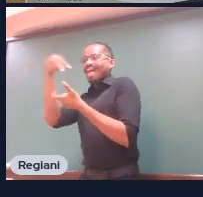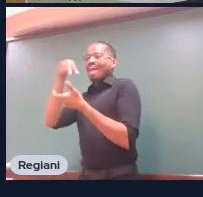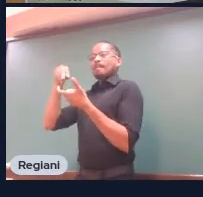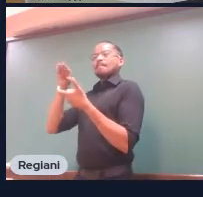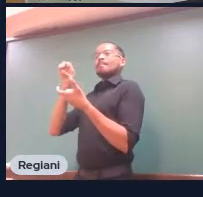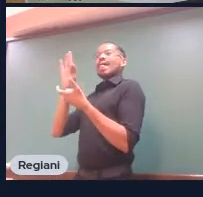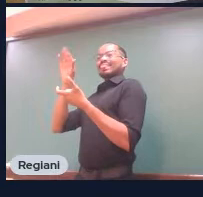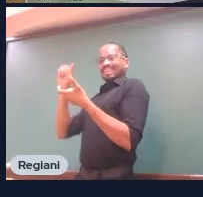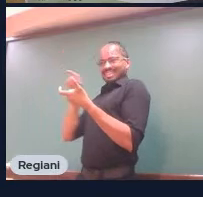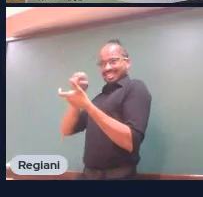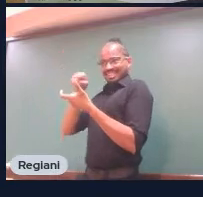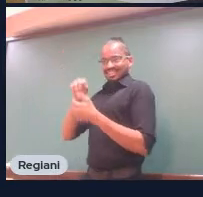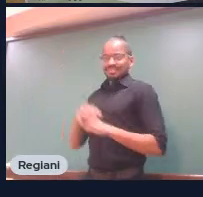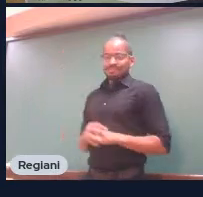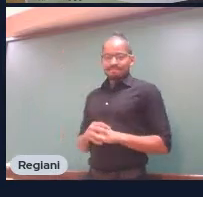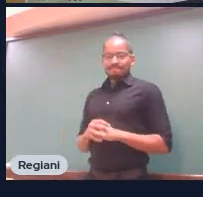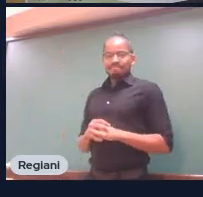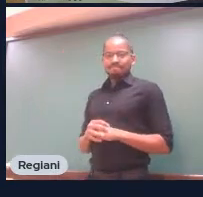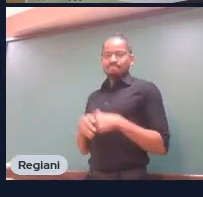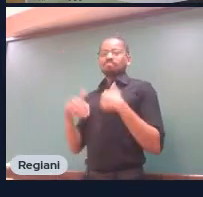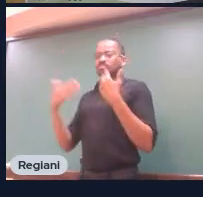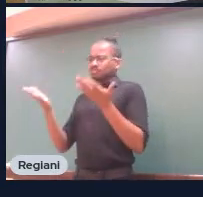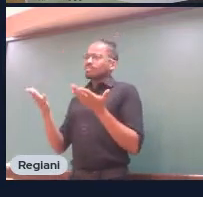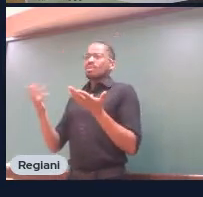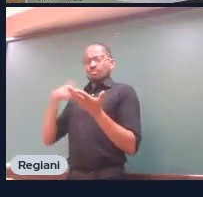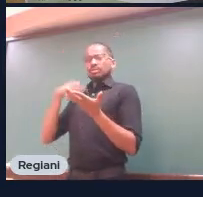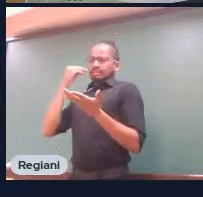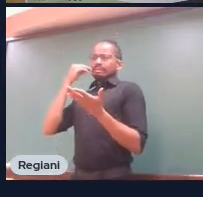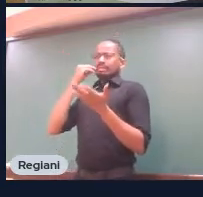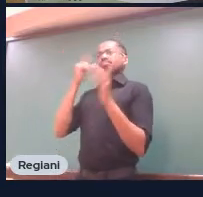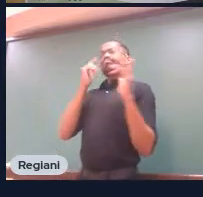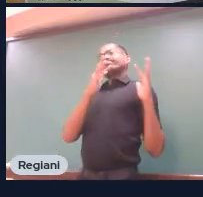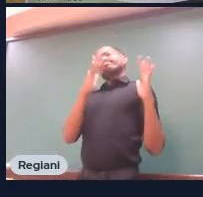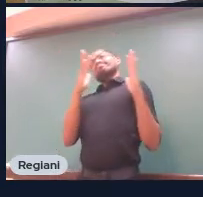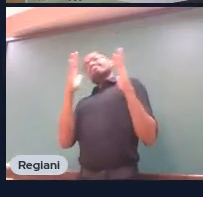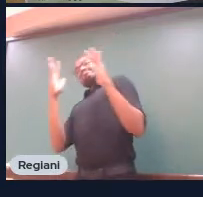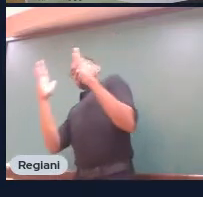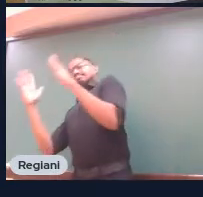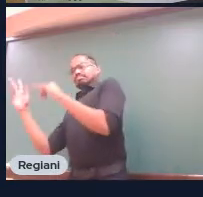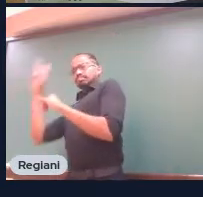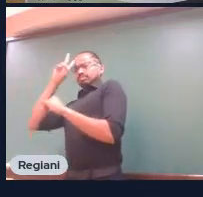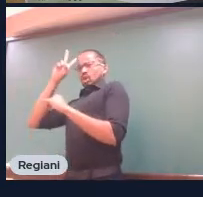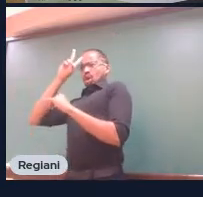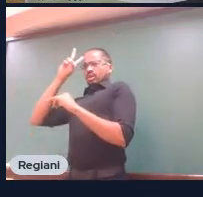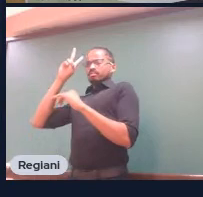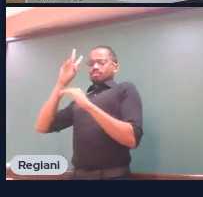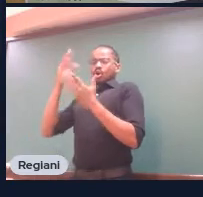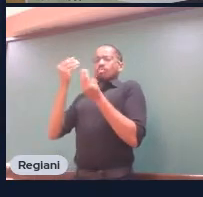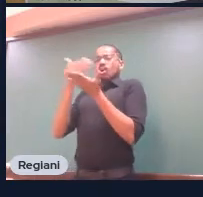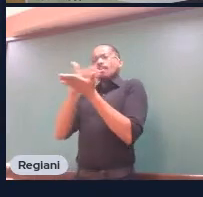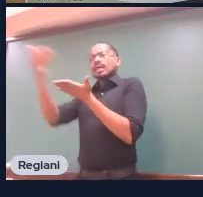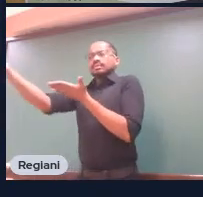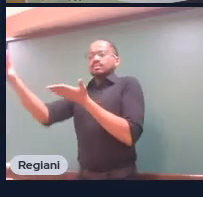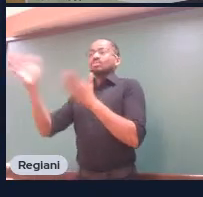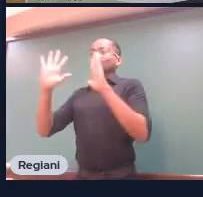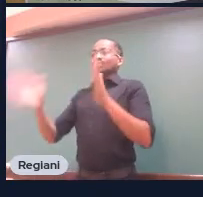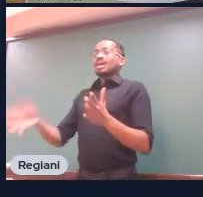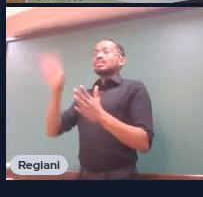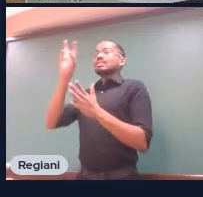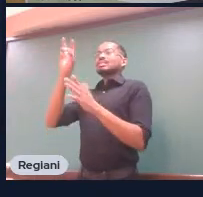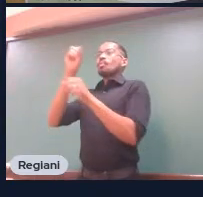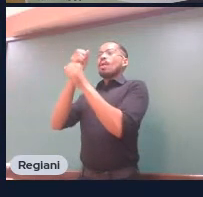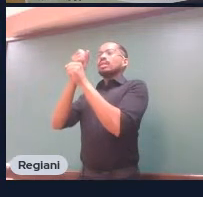2. I'll do a little tour de force and give you the full overview of where we come from. So it's all started